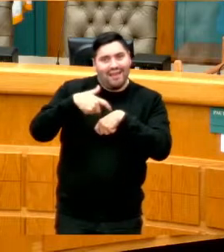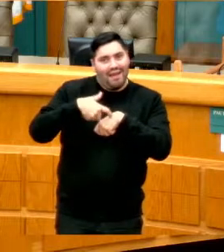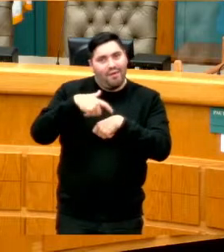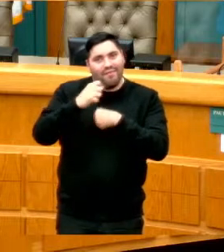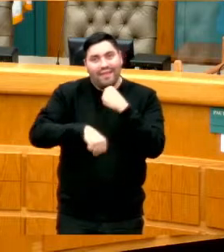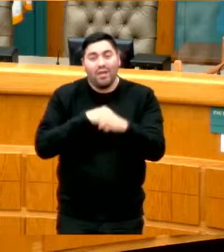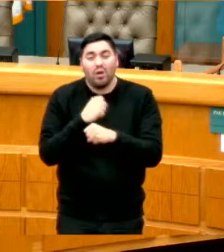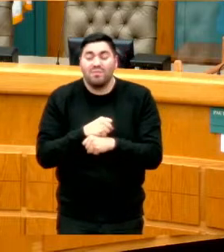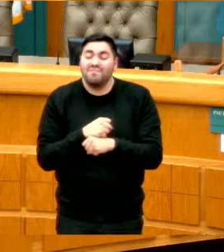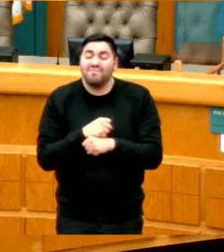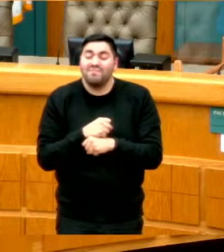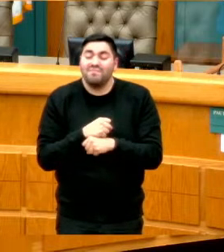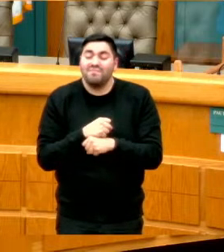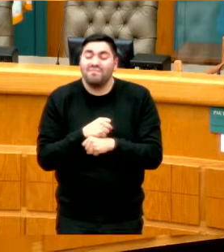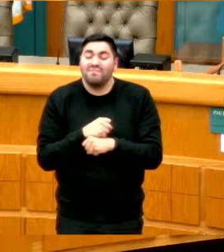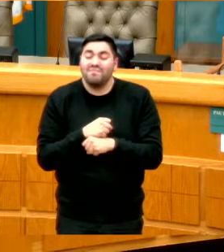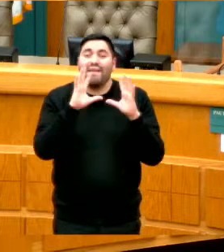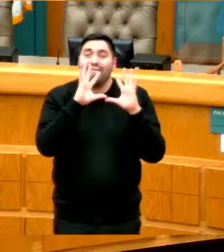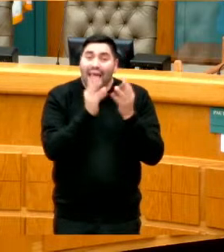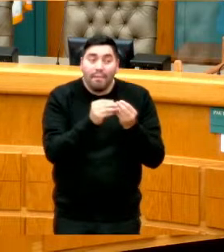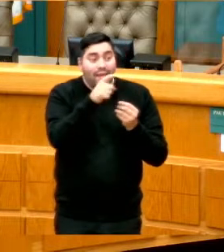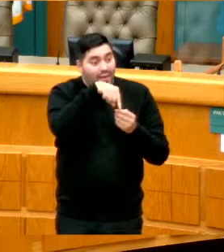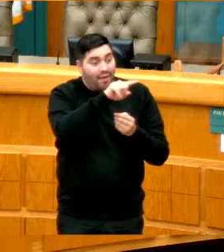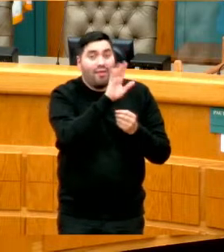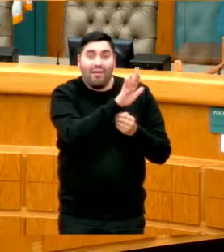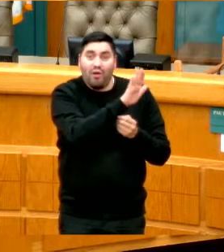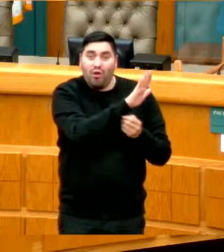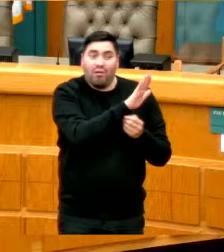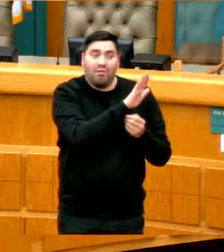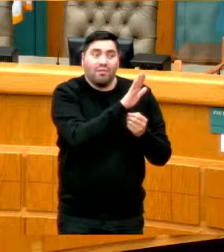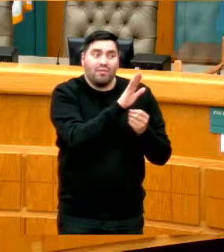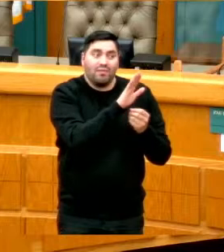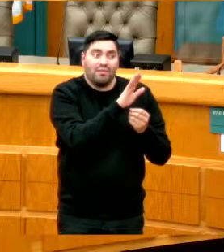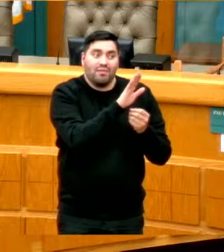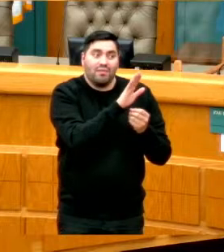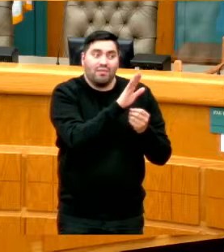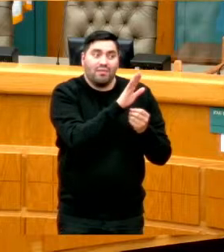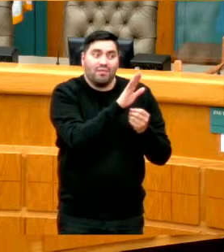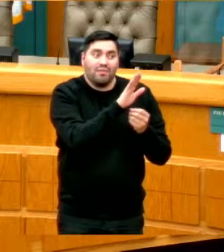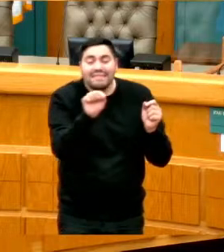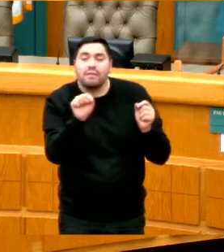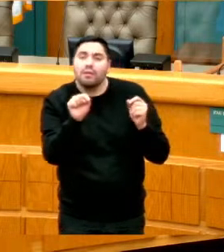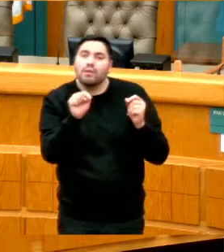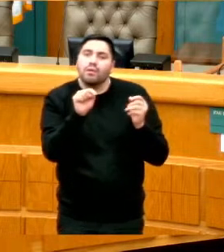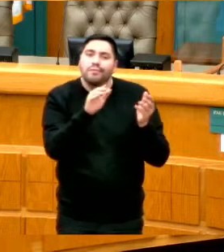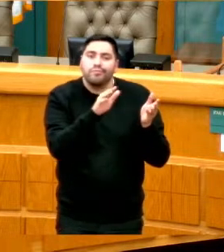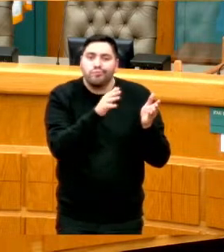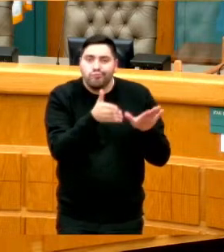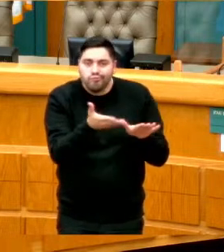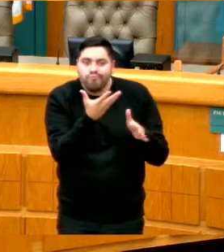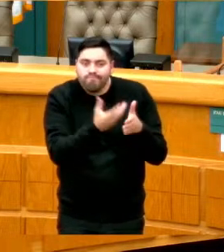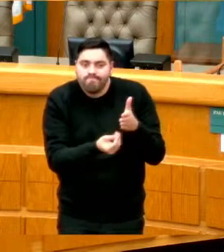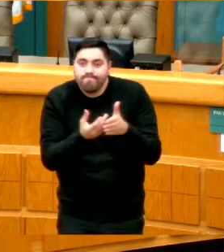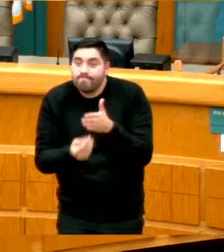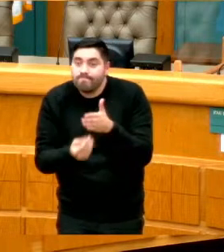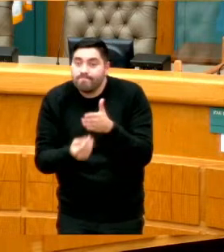have lost so many, that so many have suffered. And if you were one of the lucky ones that COVID didn't affect you,